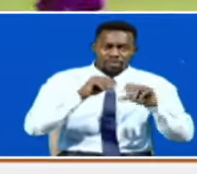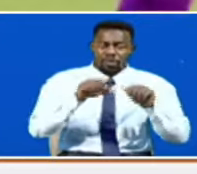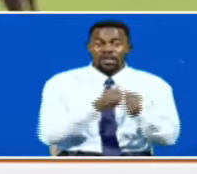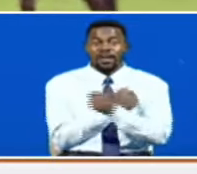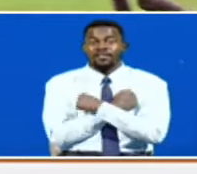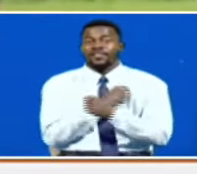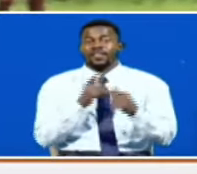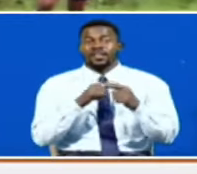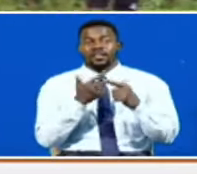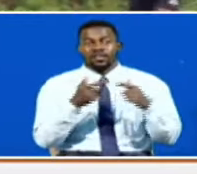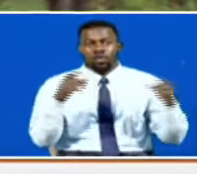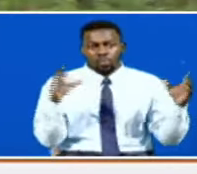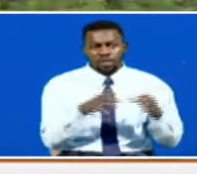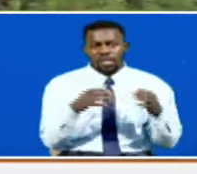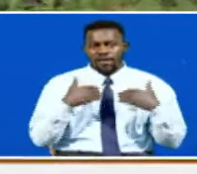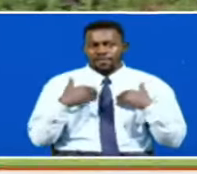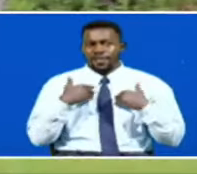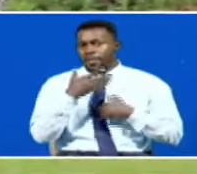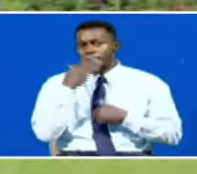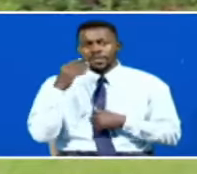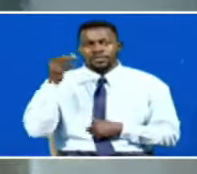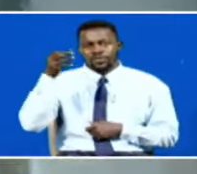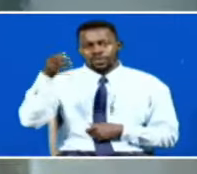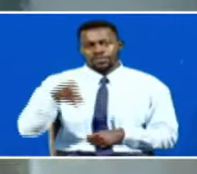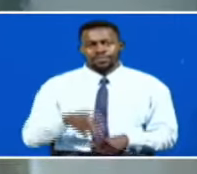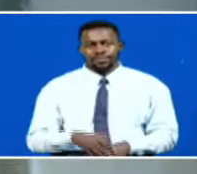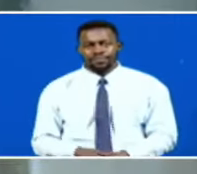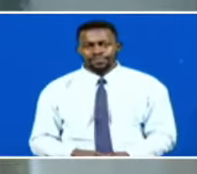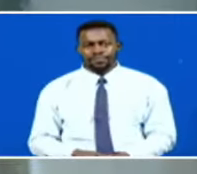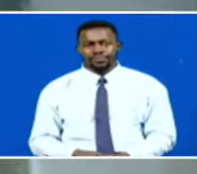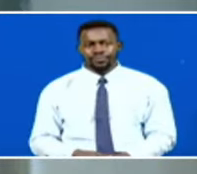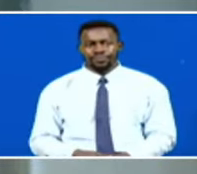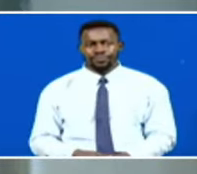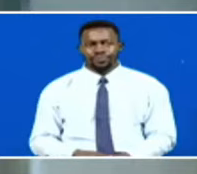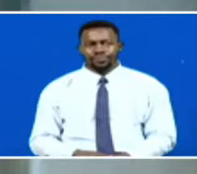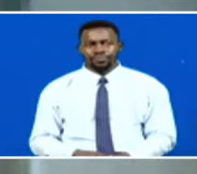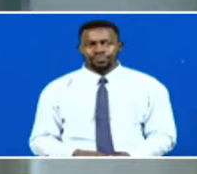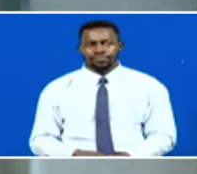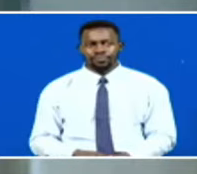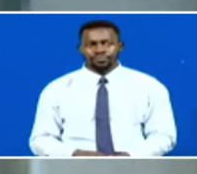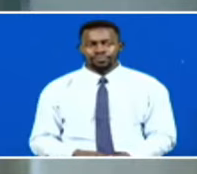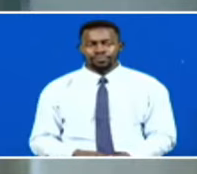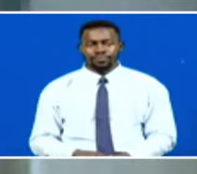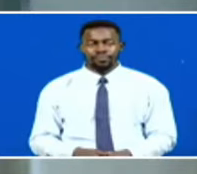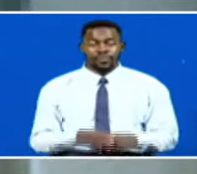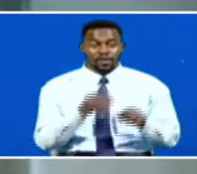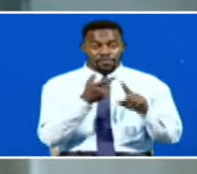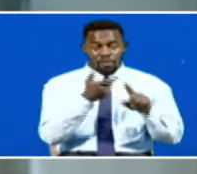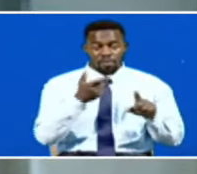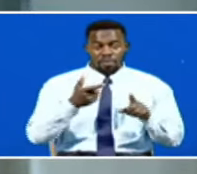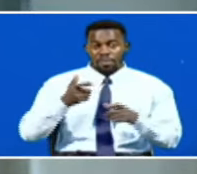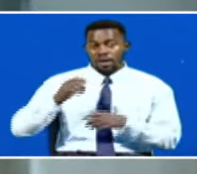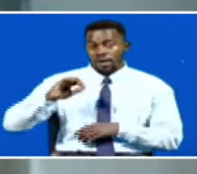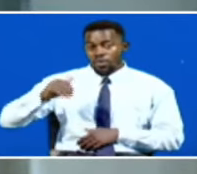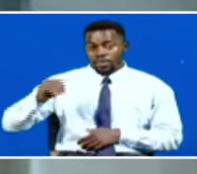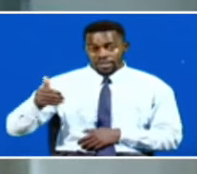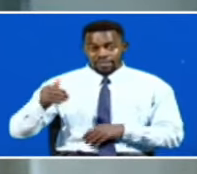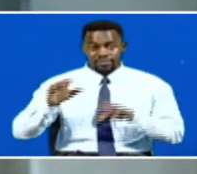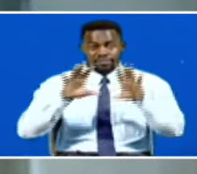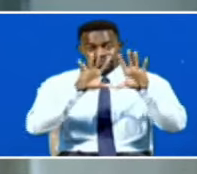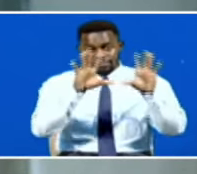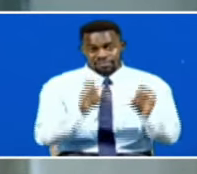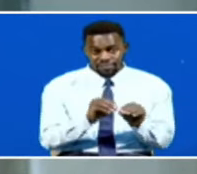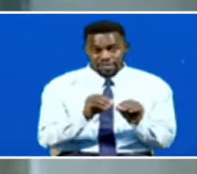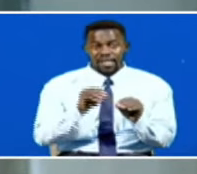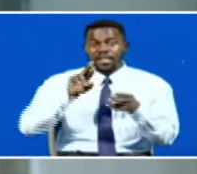as we stand, have a better future. Now, in our news roundup from the counties, we take a look at bilateral